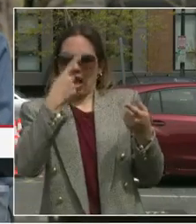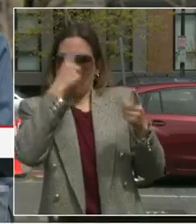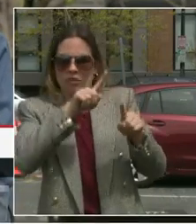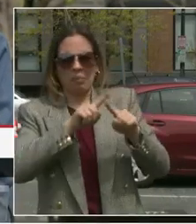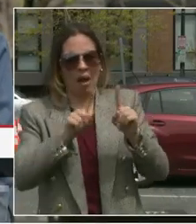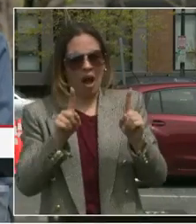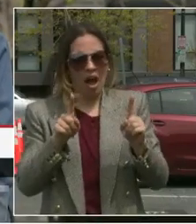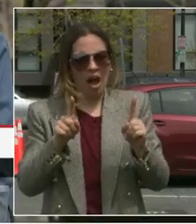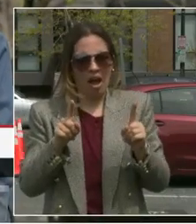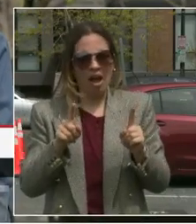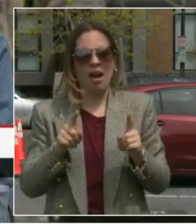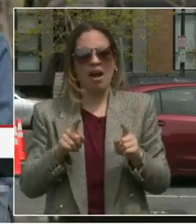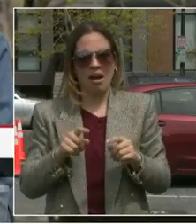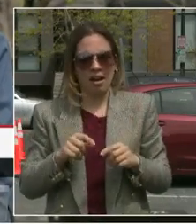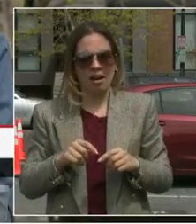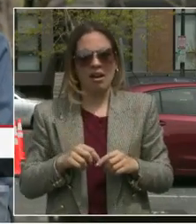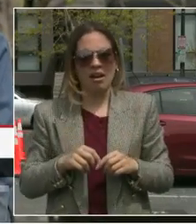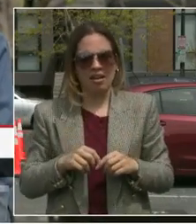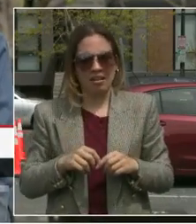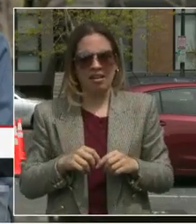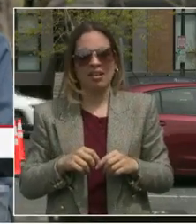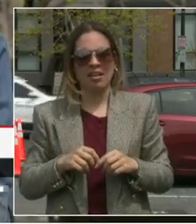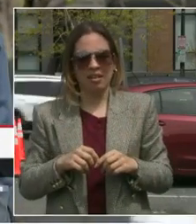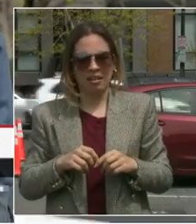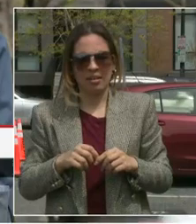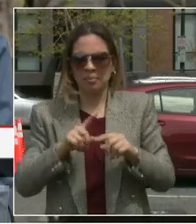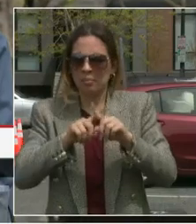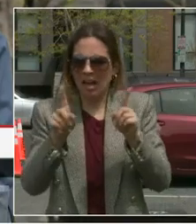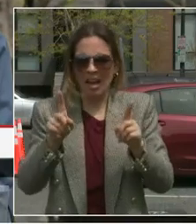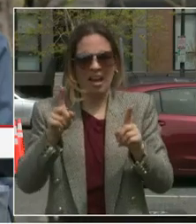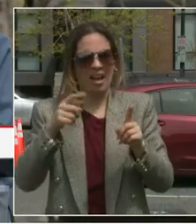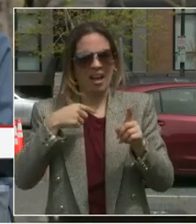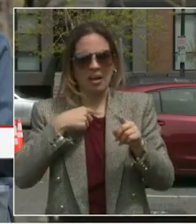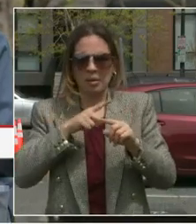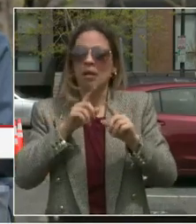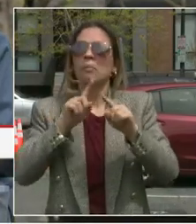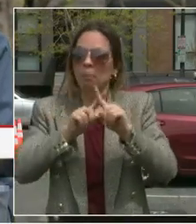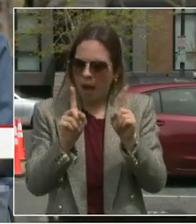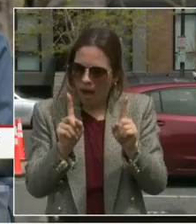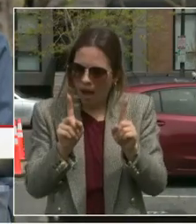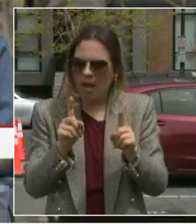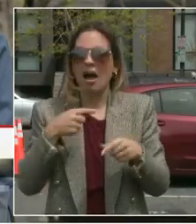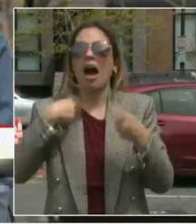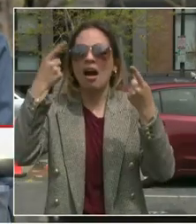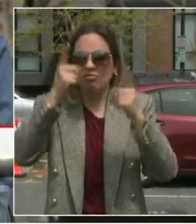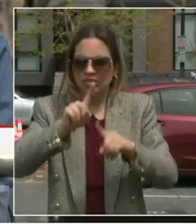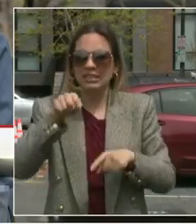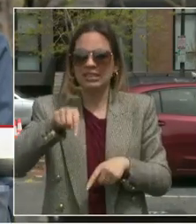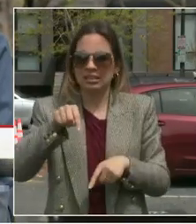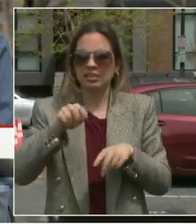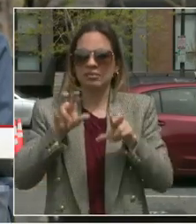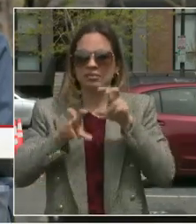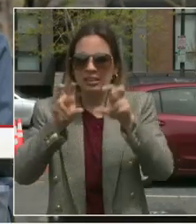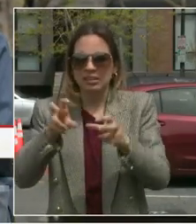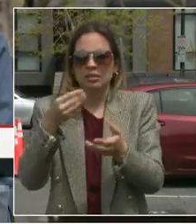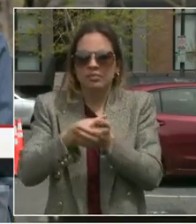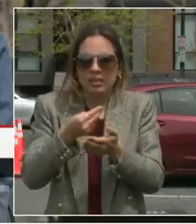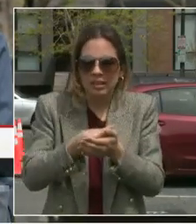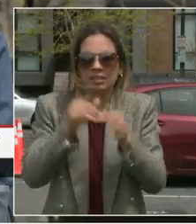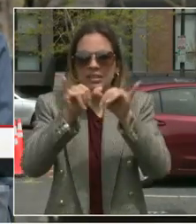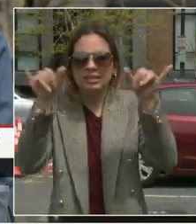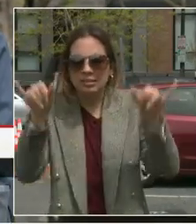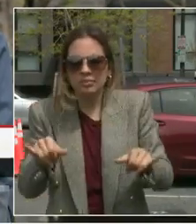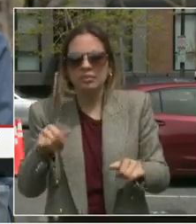necessarily, but I do agree that we need to make more investments in our single system, especially for